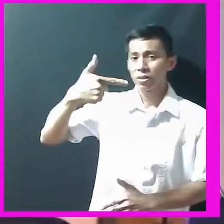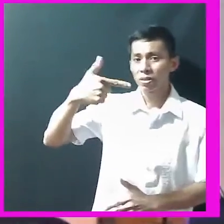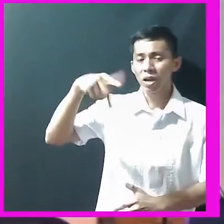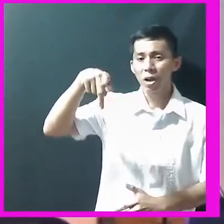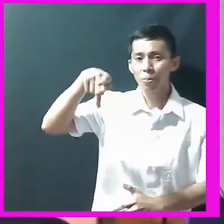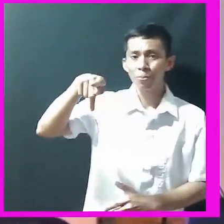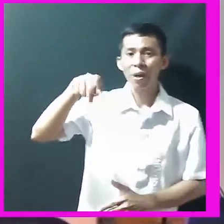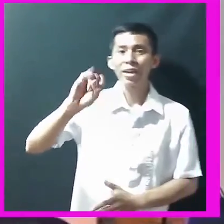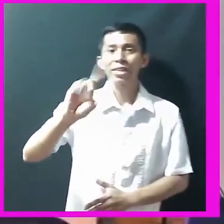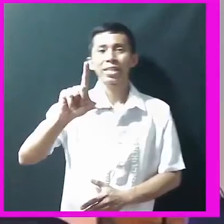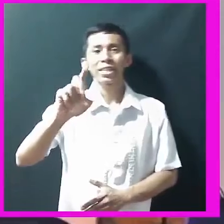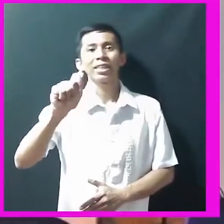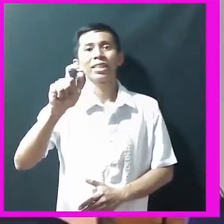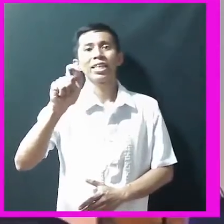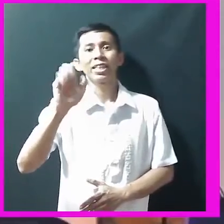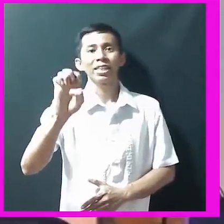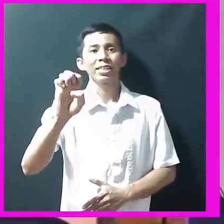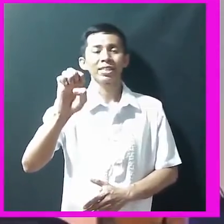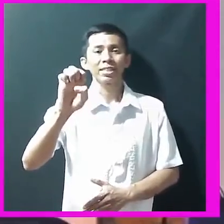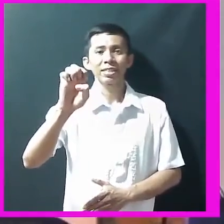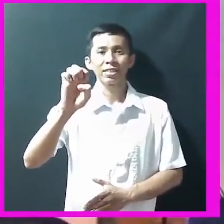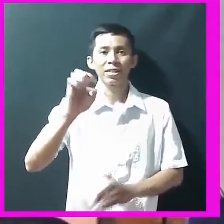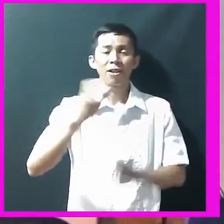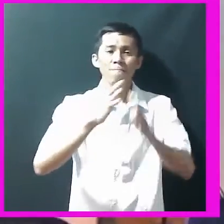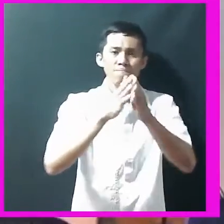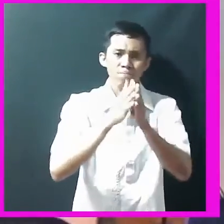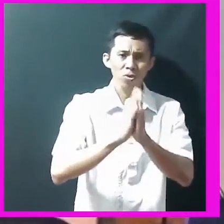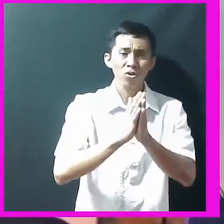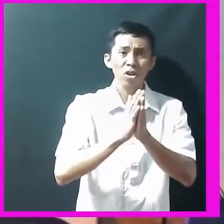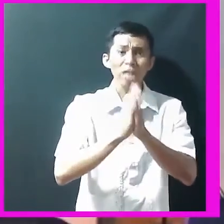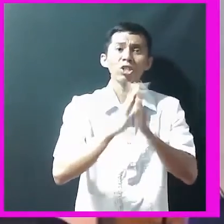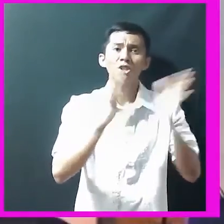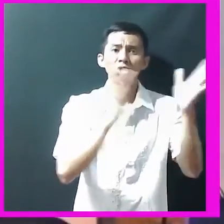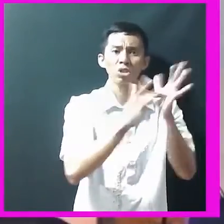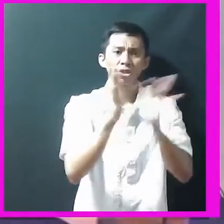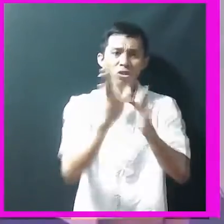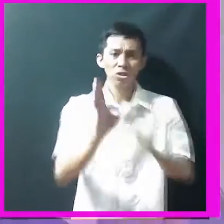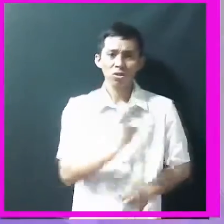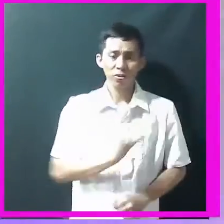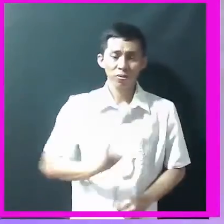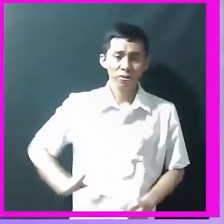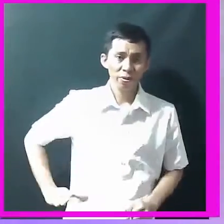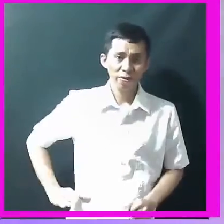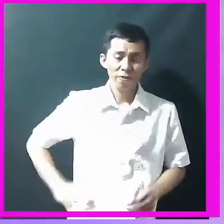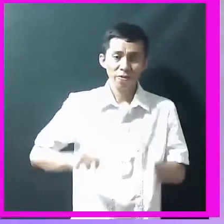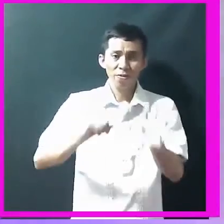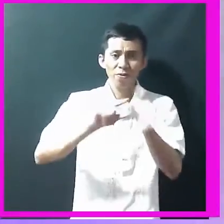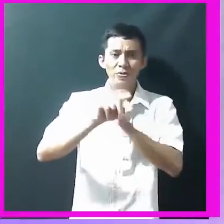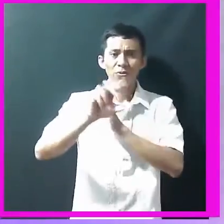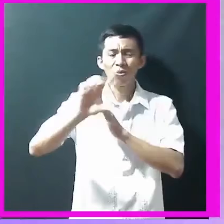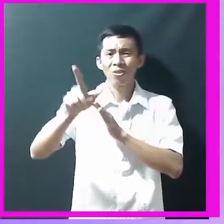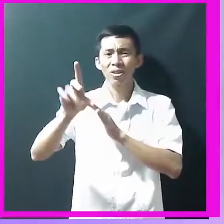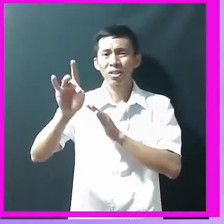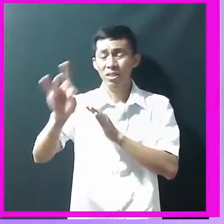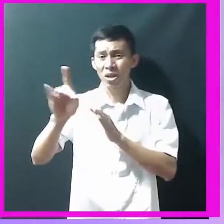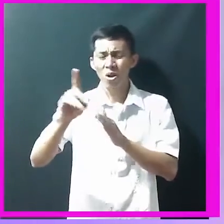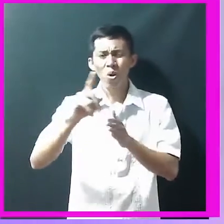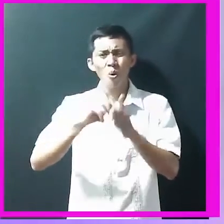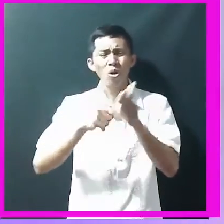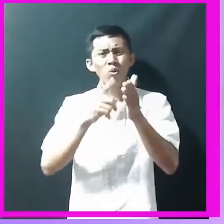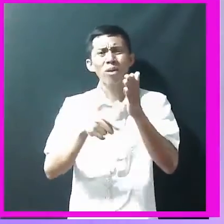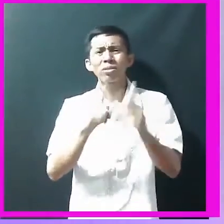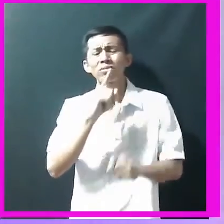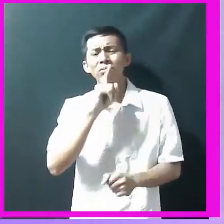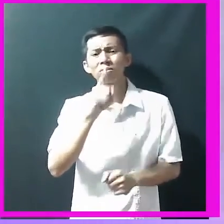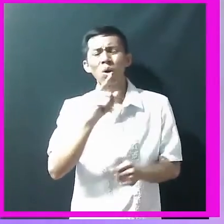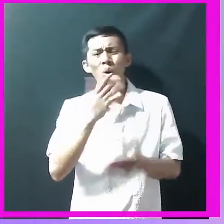in the midst of these interrogations, Pilate asked Jesus Christ in verse number 38, what is truth?